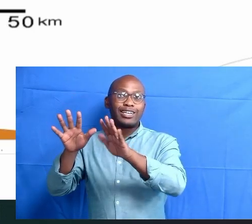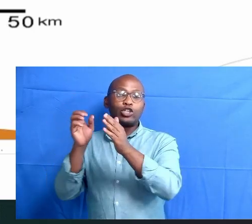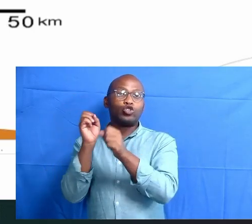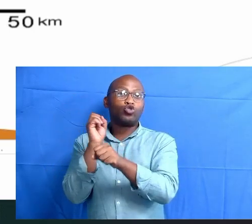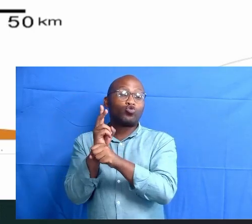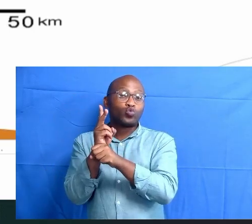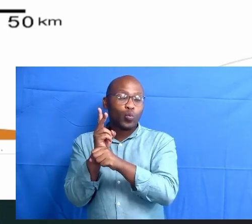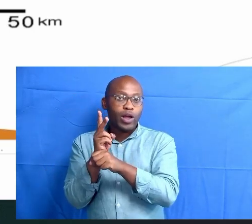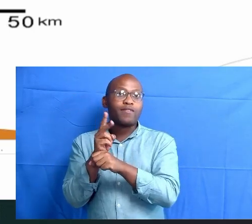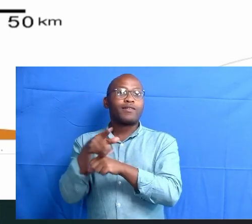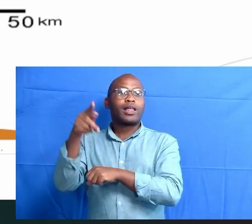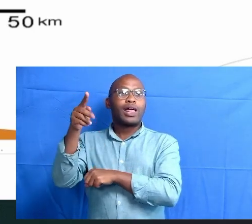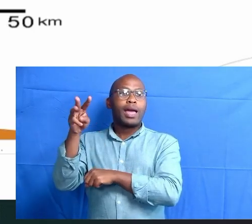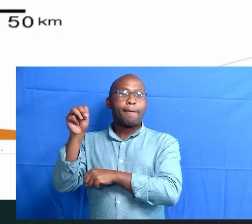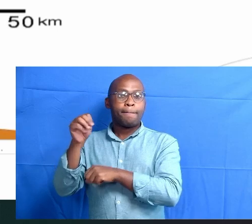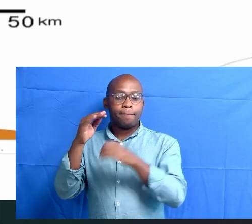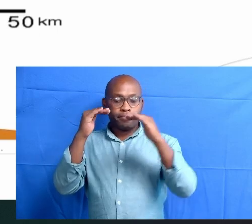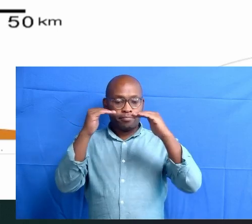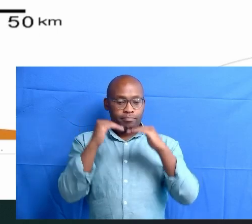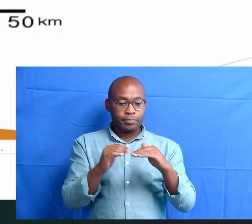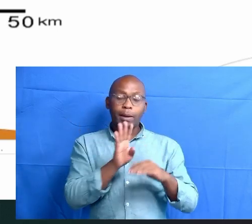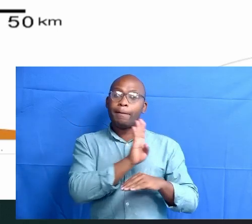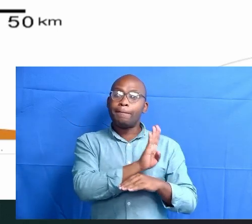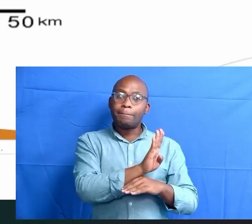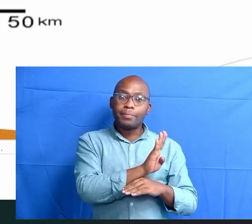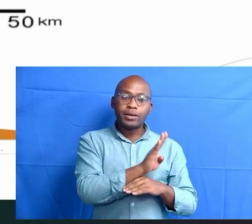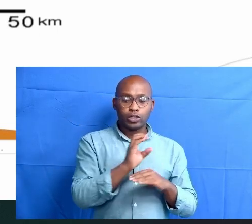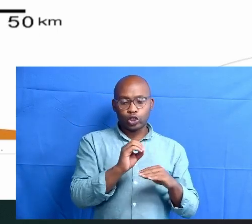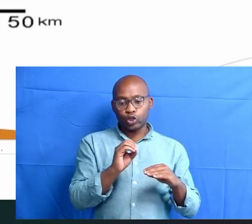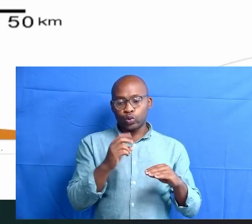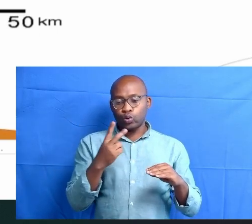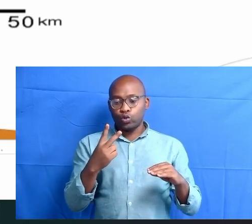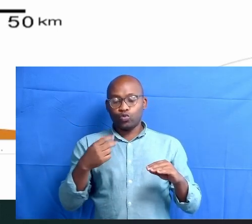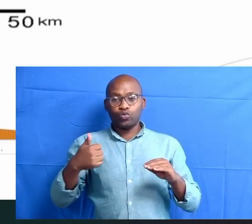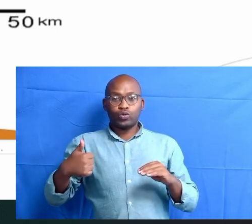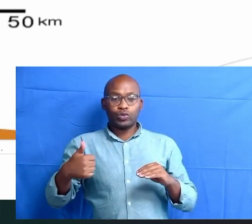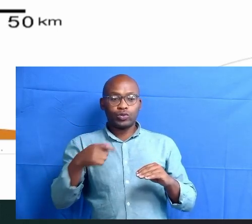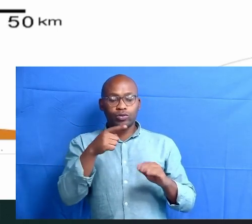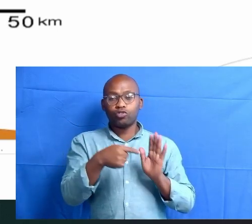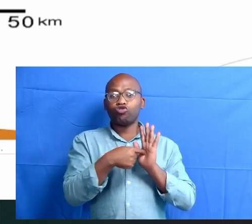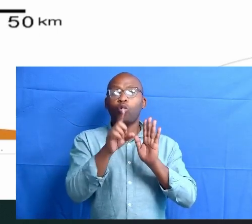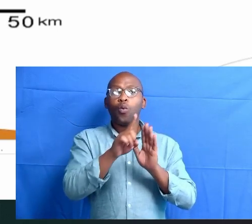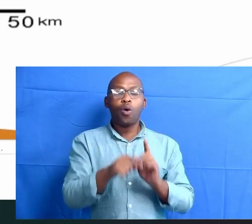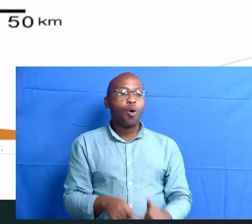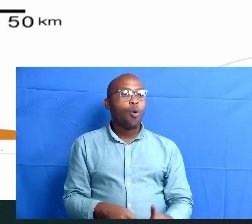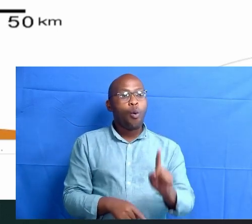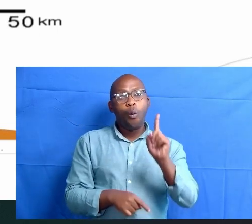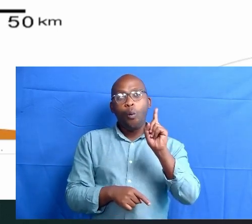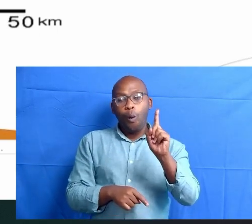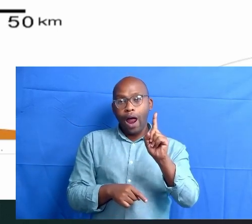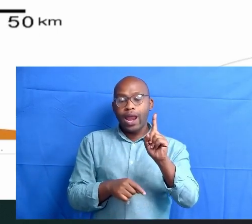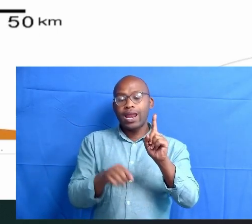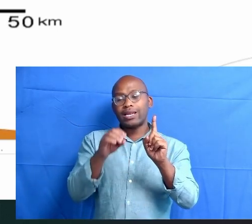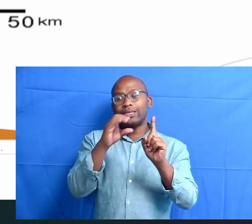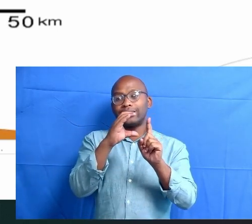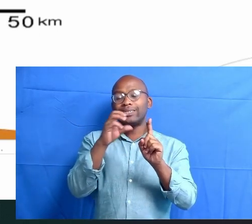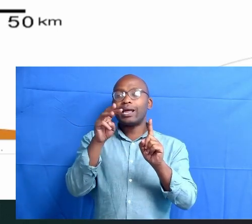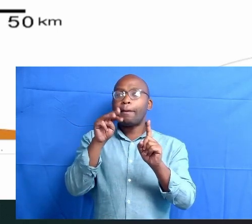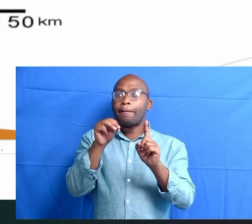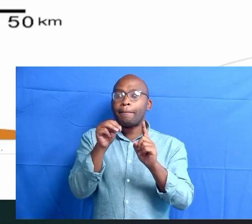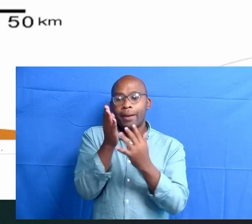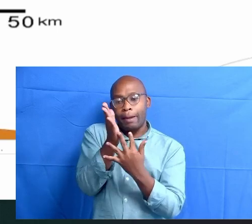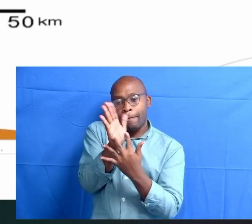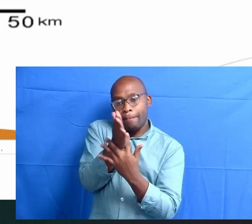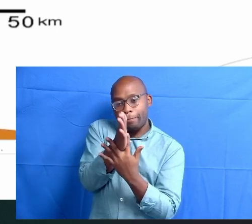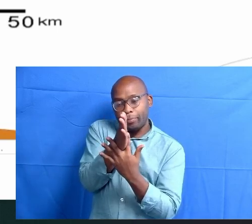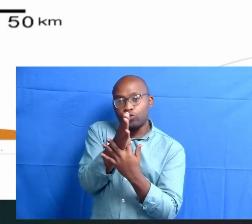kilometers. B, it's 0 to 6, which is, they also show there it's 1 centimeter in between of